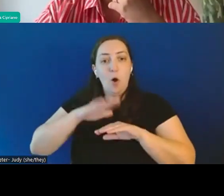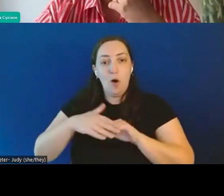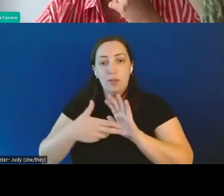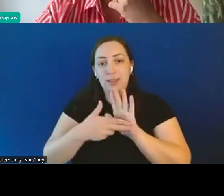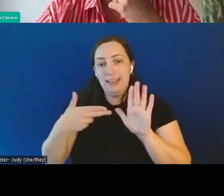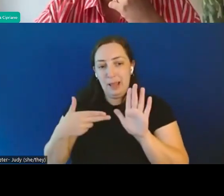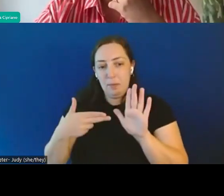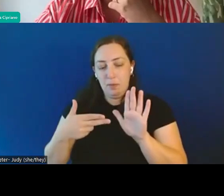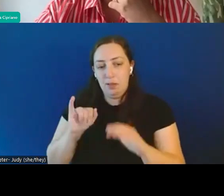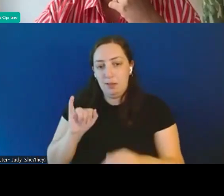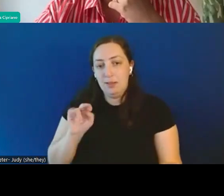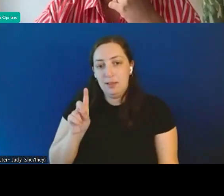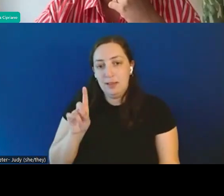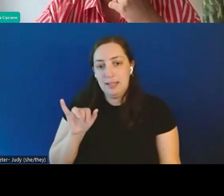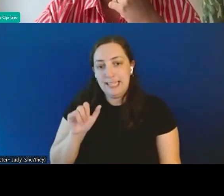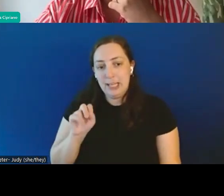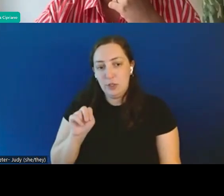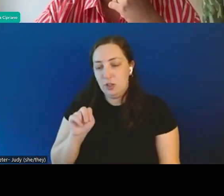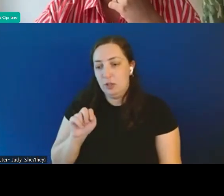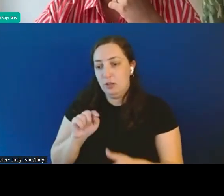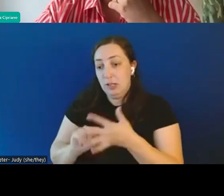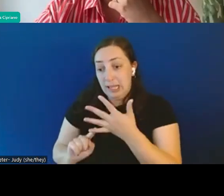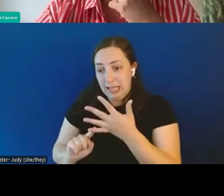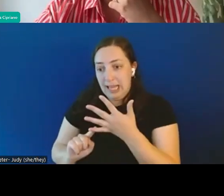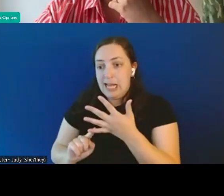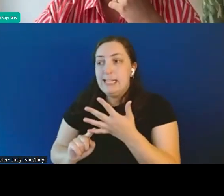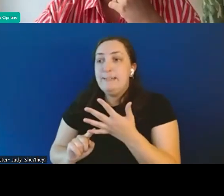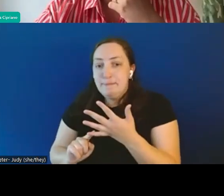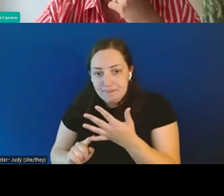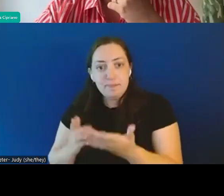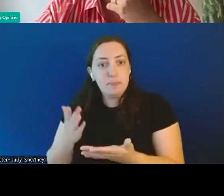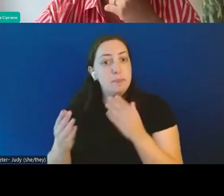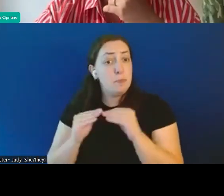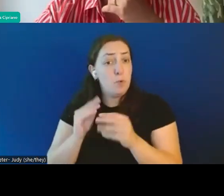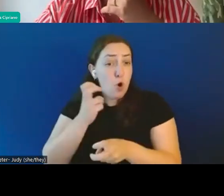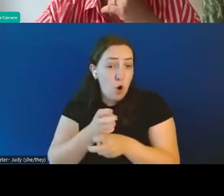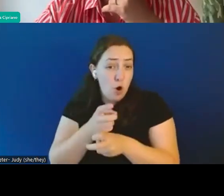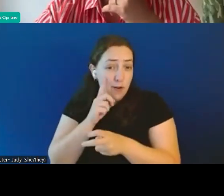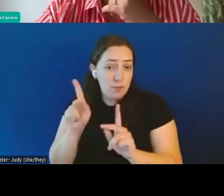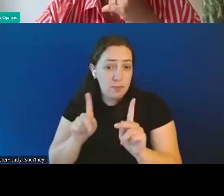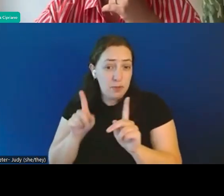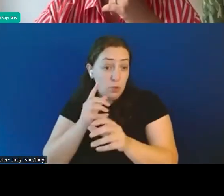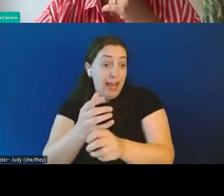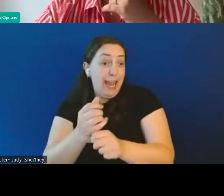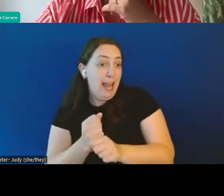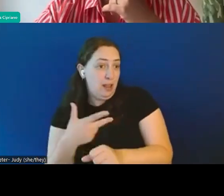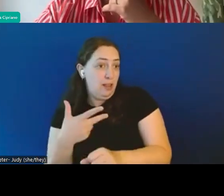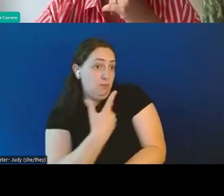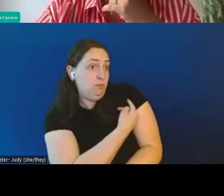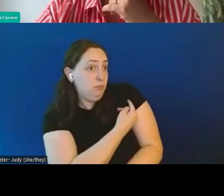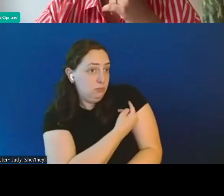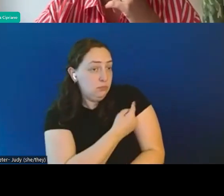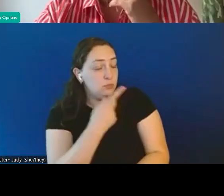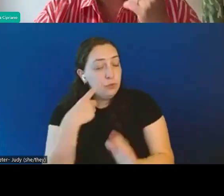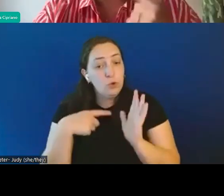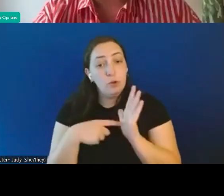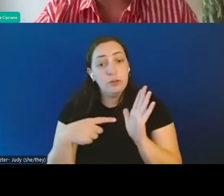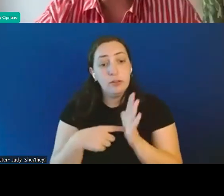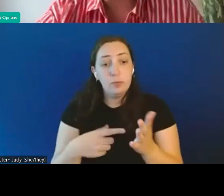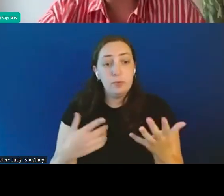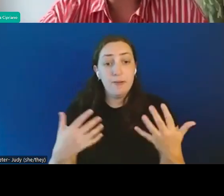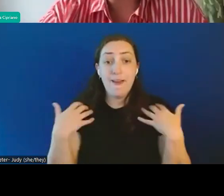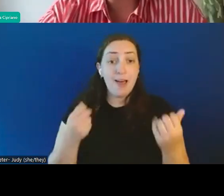indications, it may make it harder for those people to receive COVID-19 vaccines. For example, a